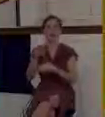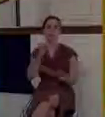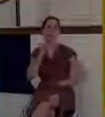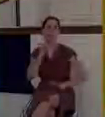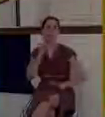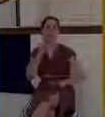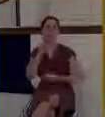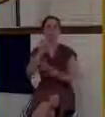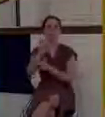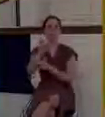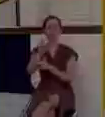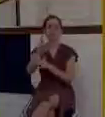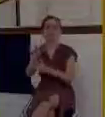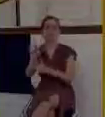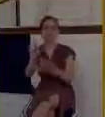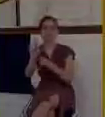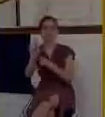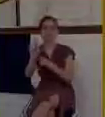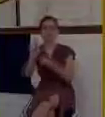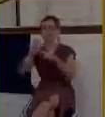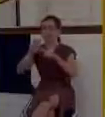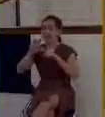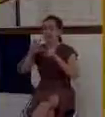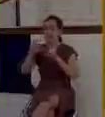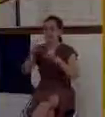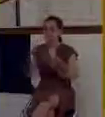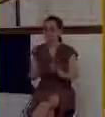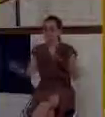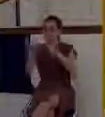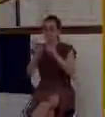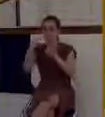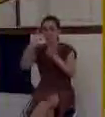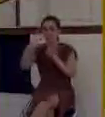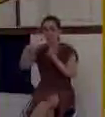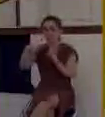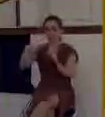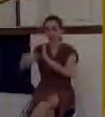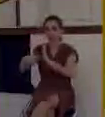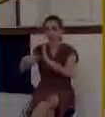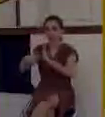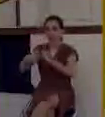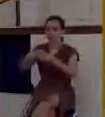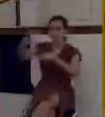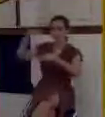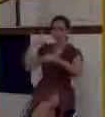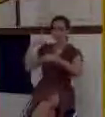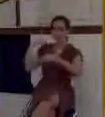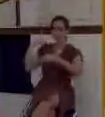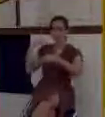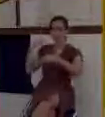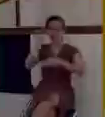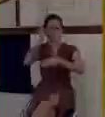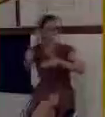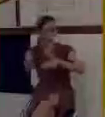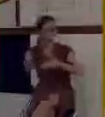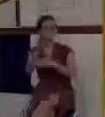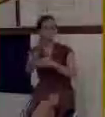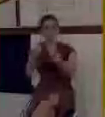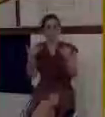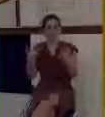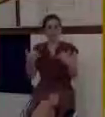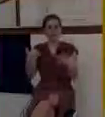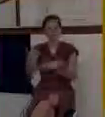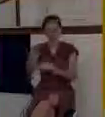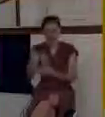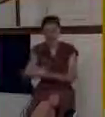is the whole hinge on which his argument turns here. I am the God of Abraham